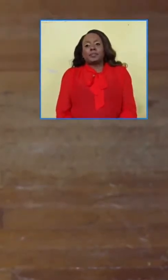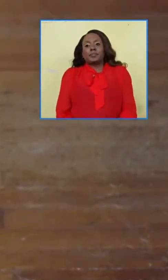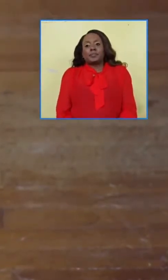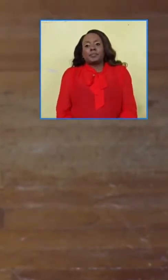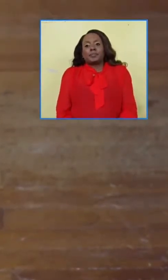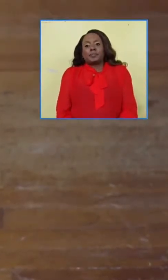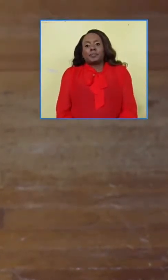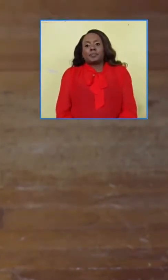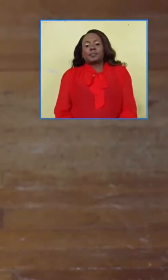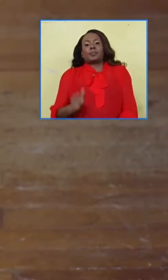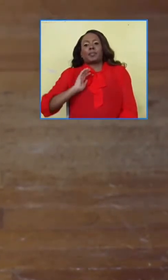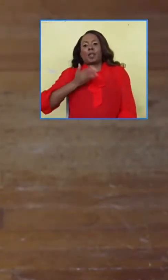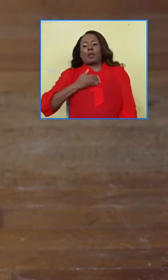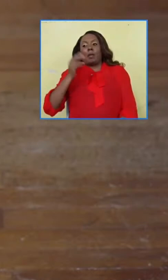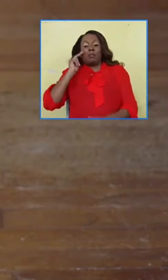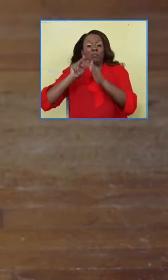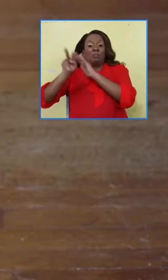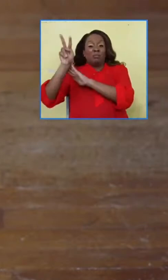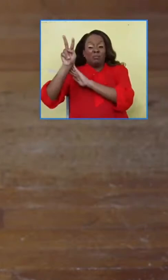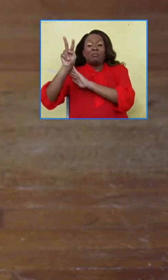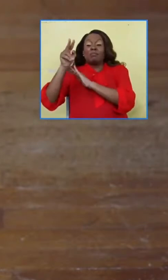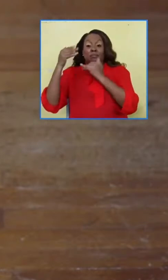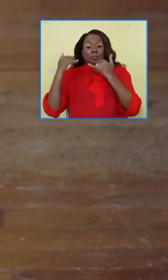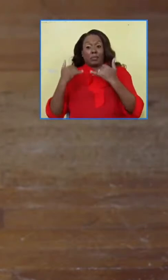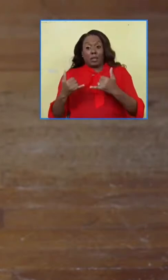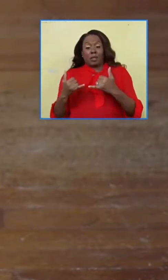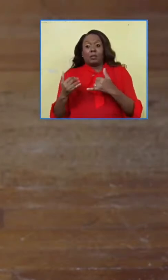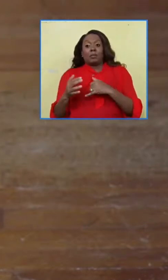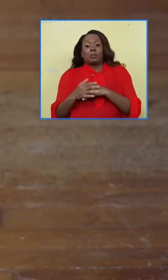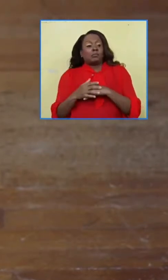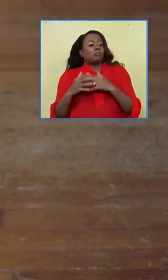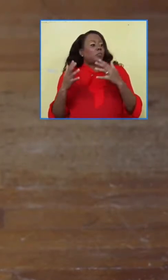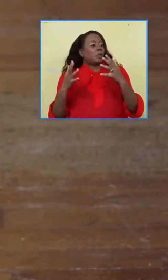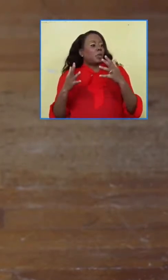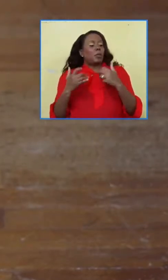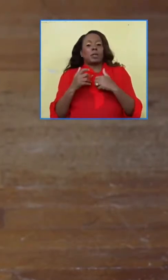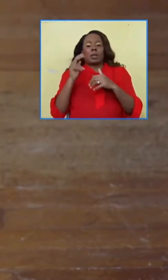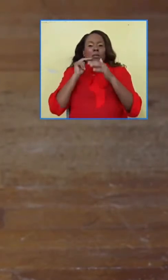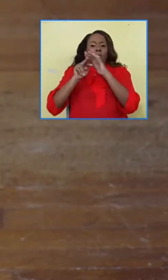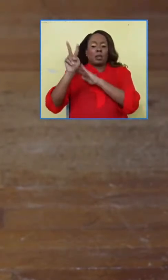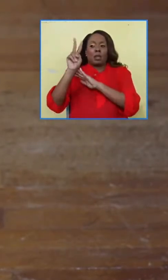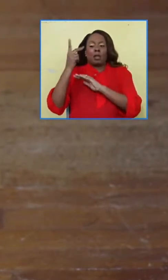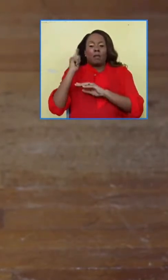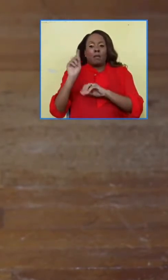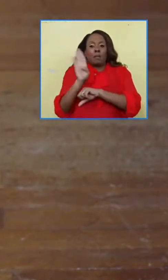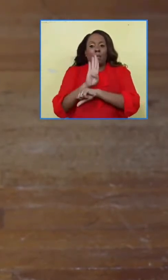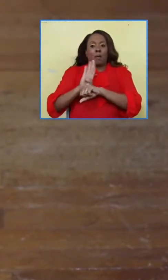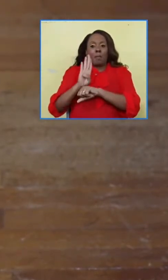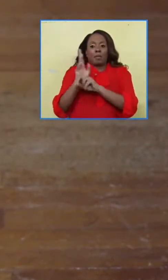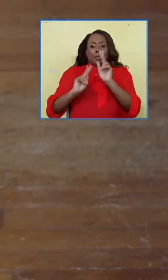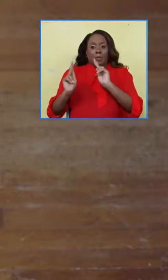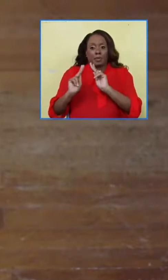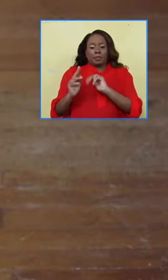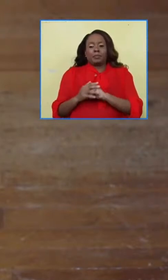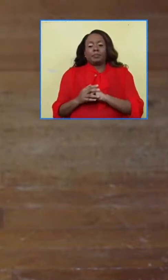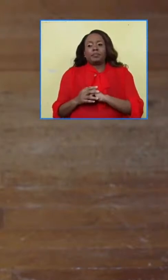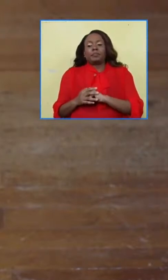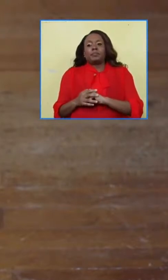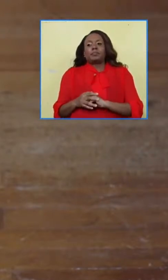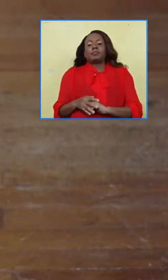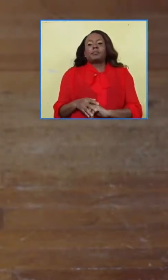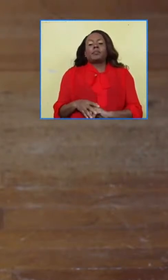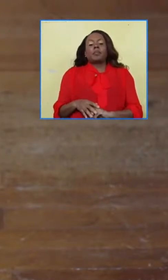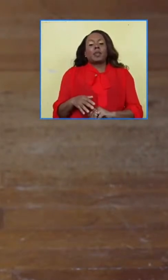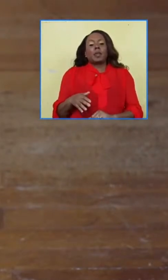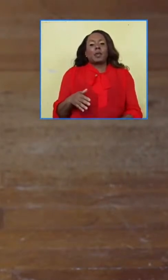In terms of the outlook for the population first, and then we look at the fund second. So I mentioned a while ago that we're